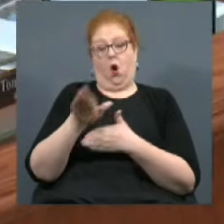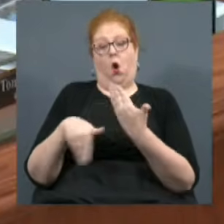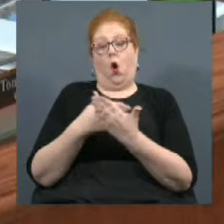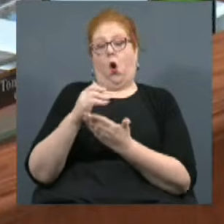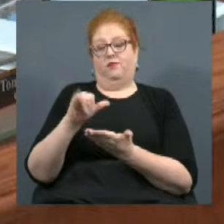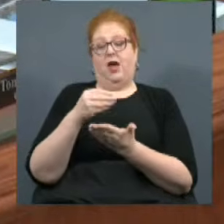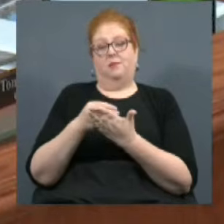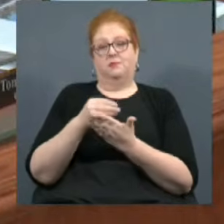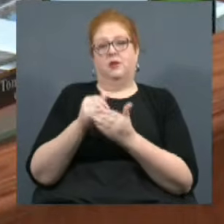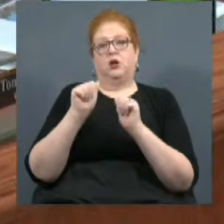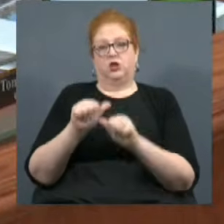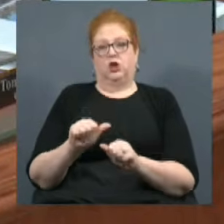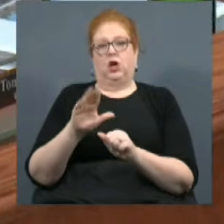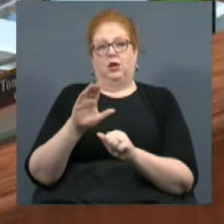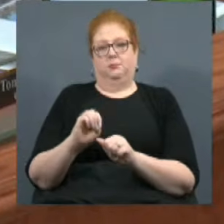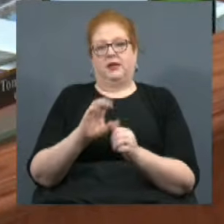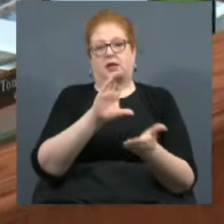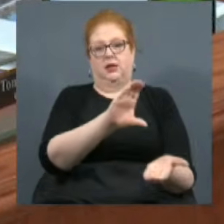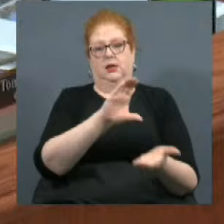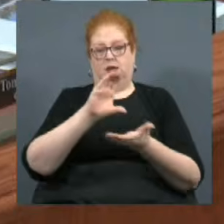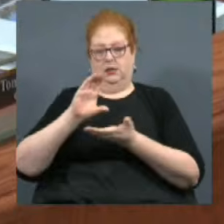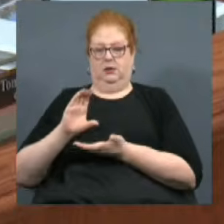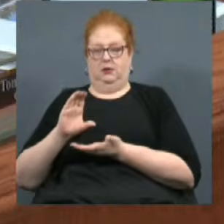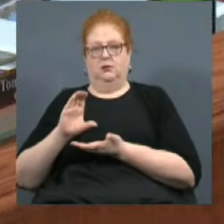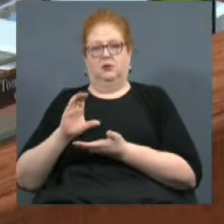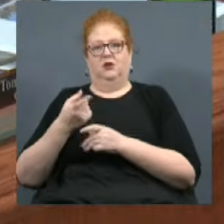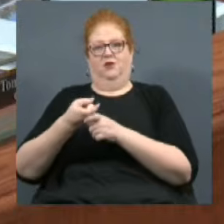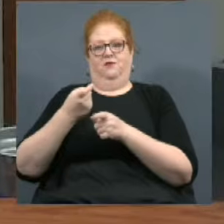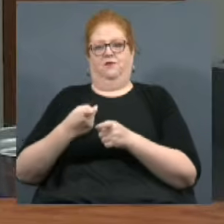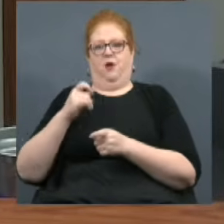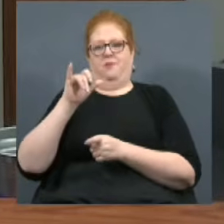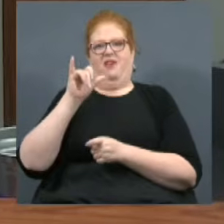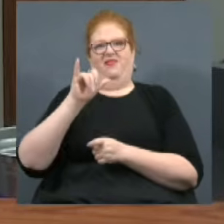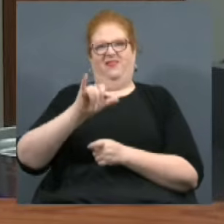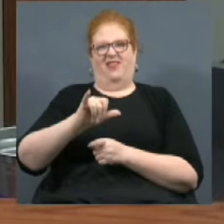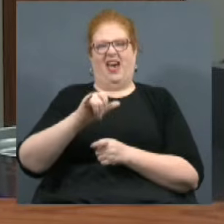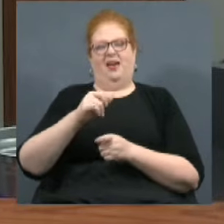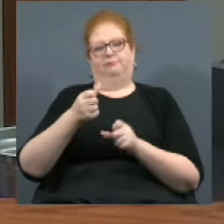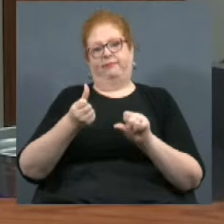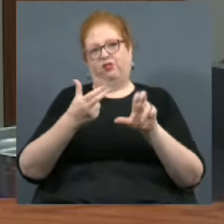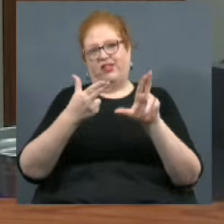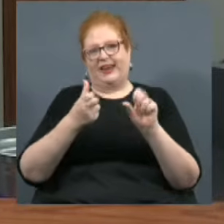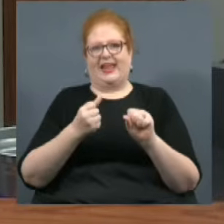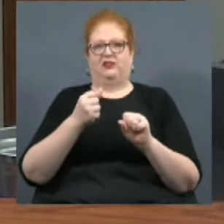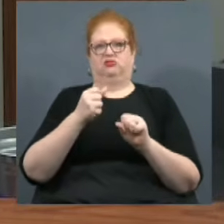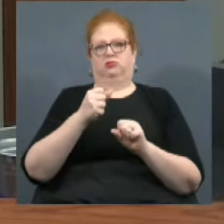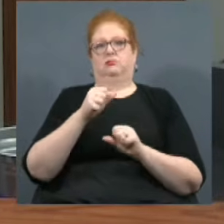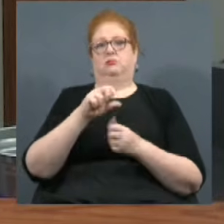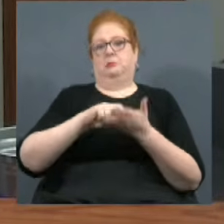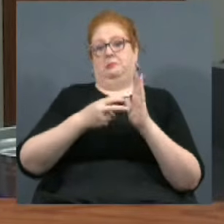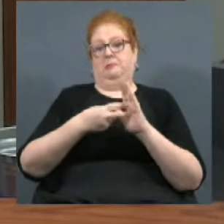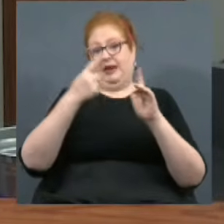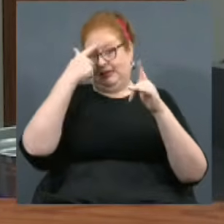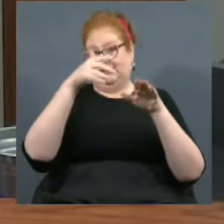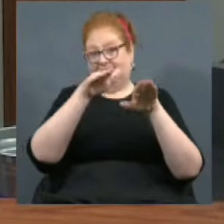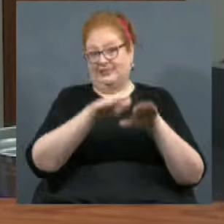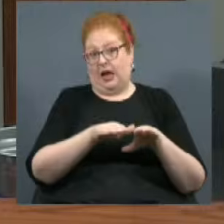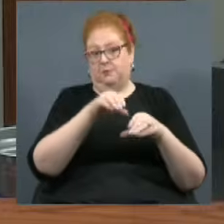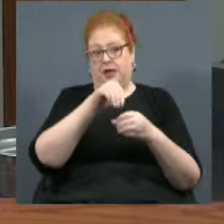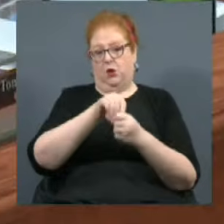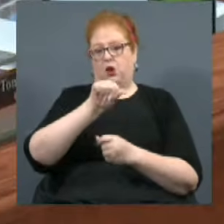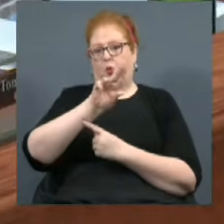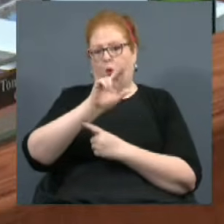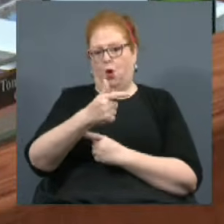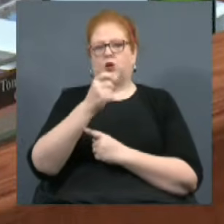litigation, which is a settlement conference next month in August or trial in December, Right. pending an appeal